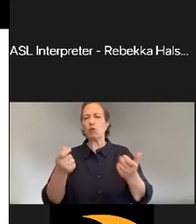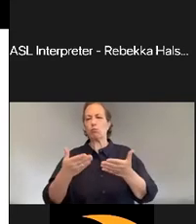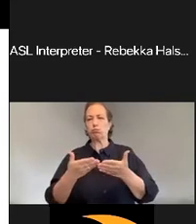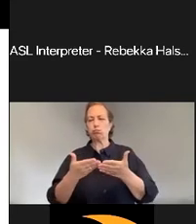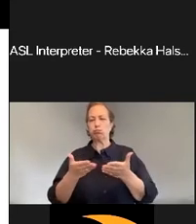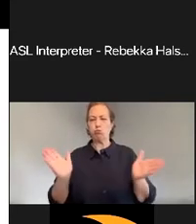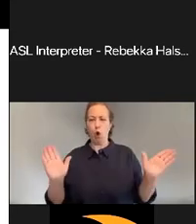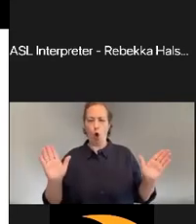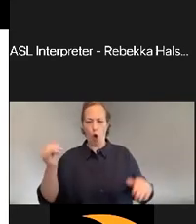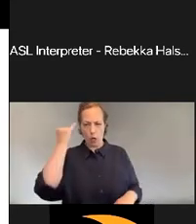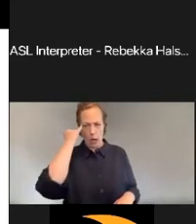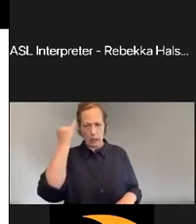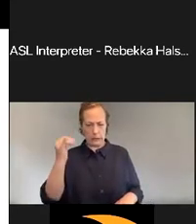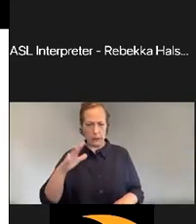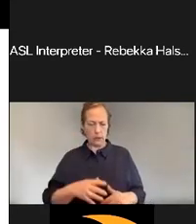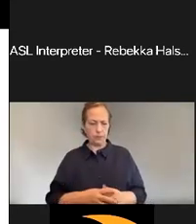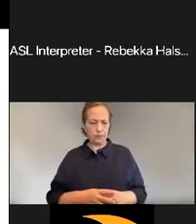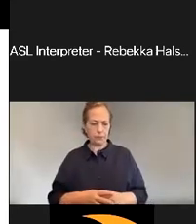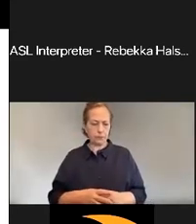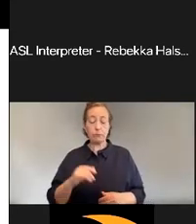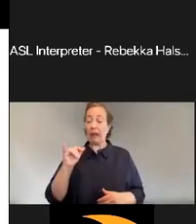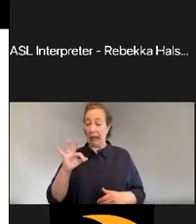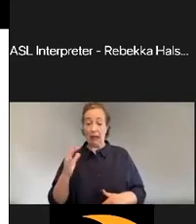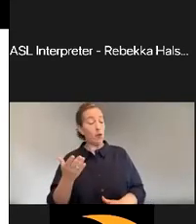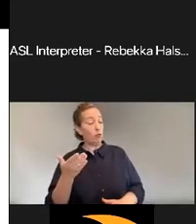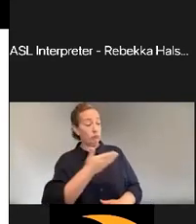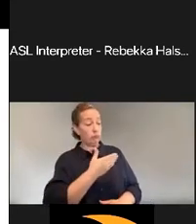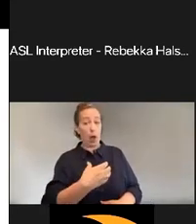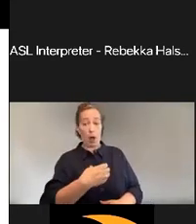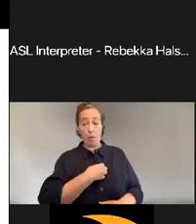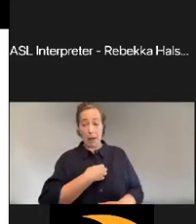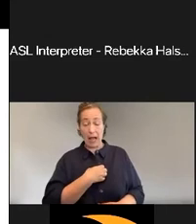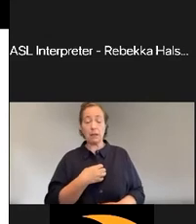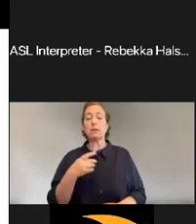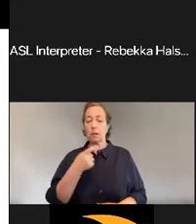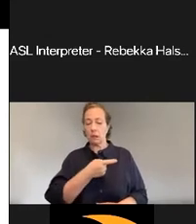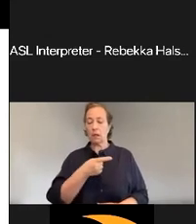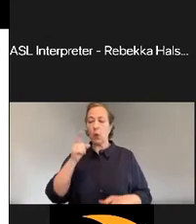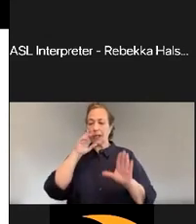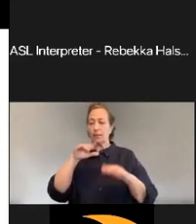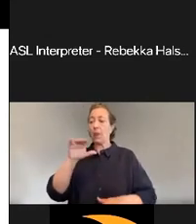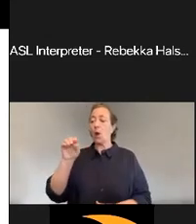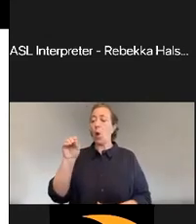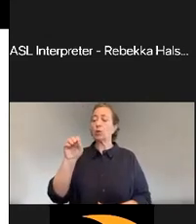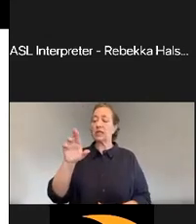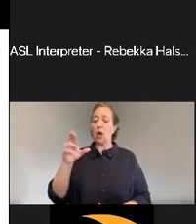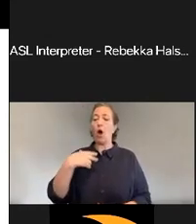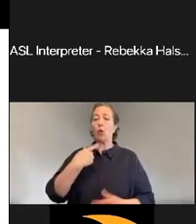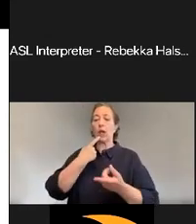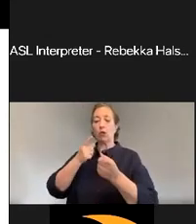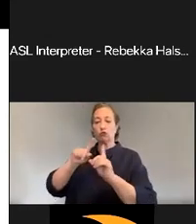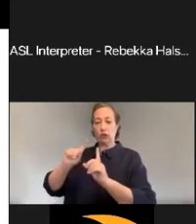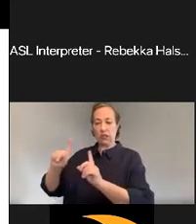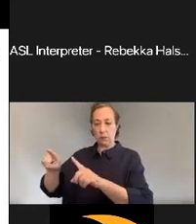like, if Tamara decides to file a complaint with OCR, she can expect that OCR will initially respond to the complaint to